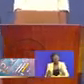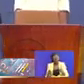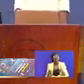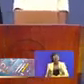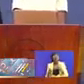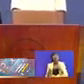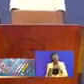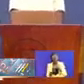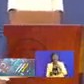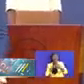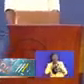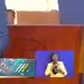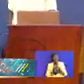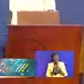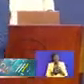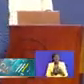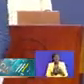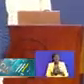powers